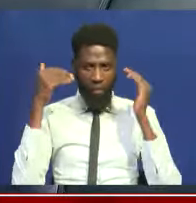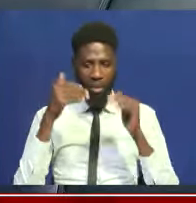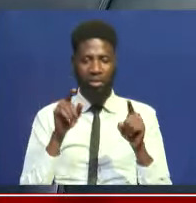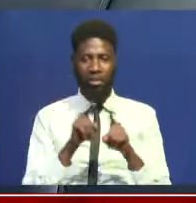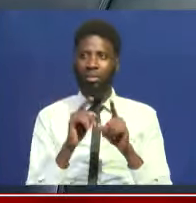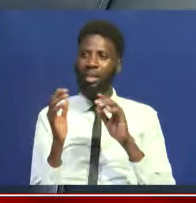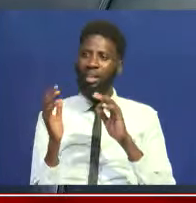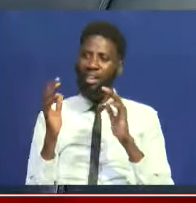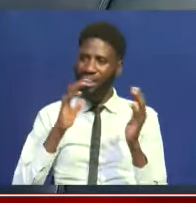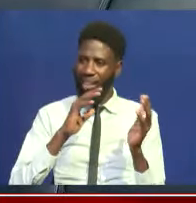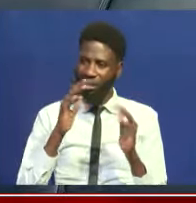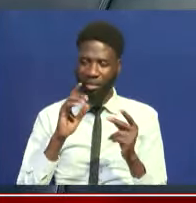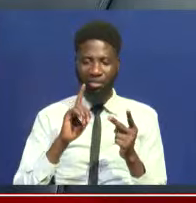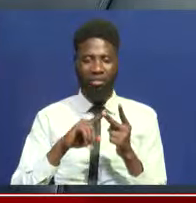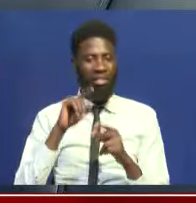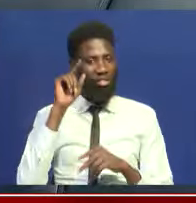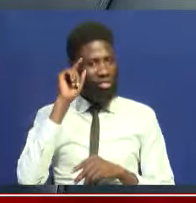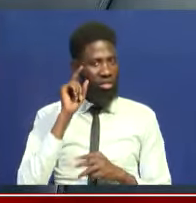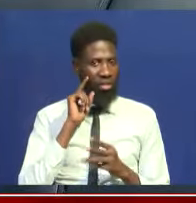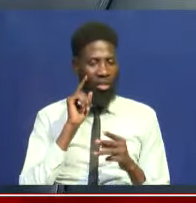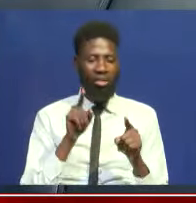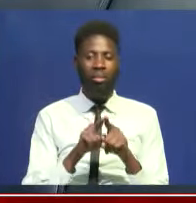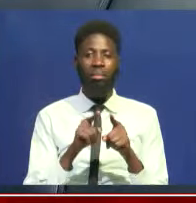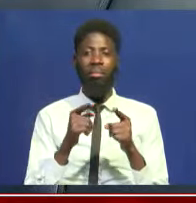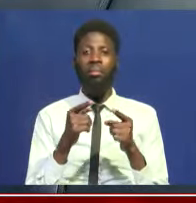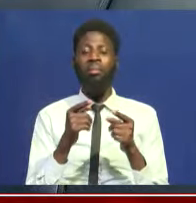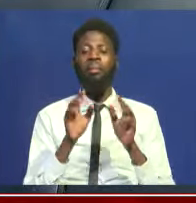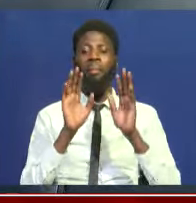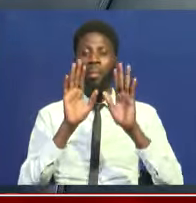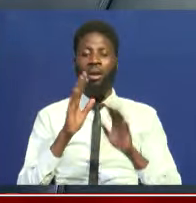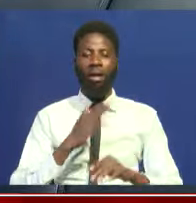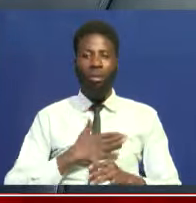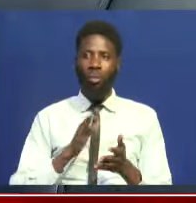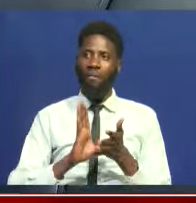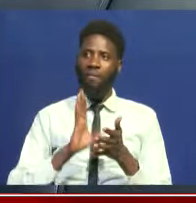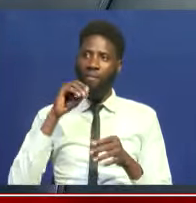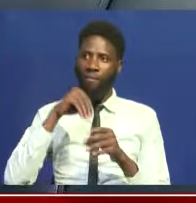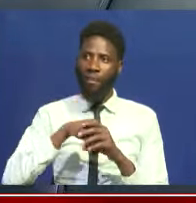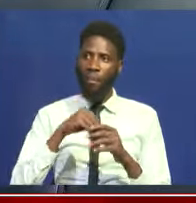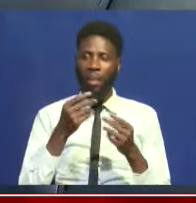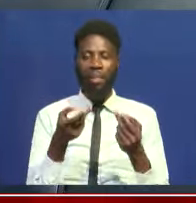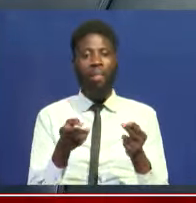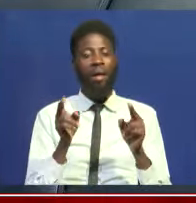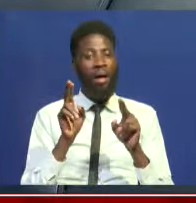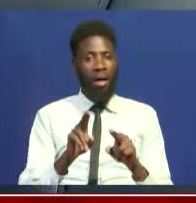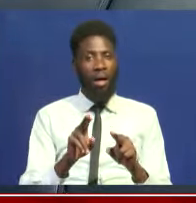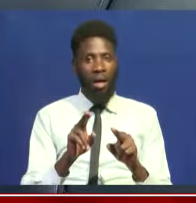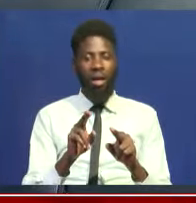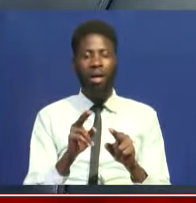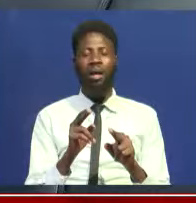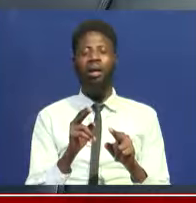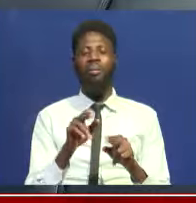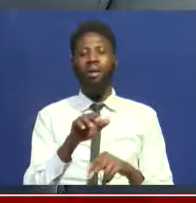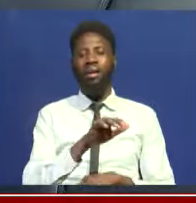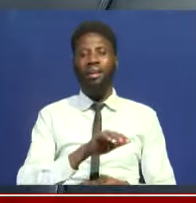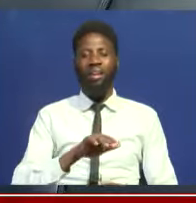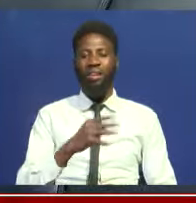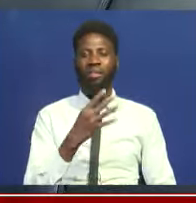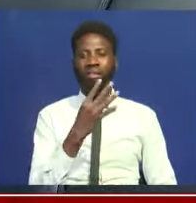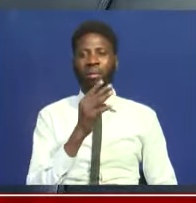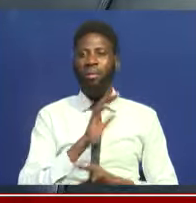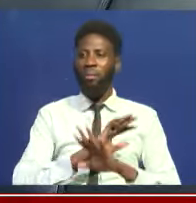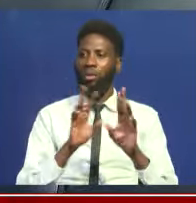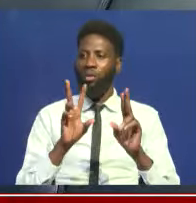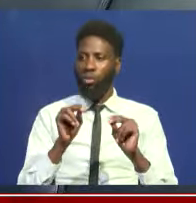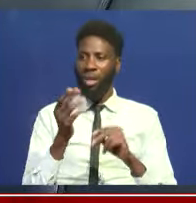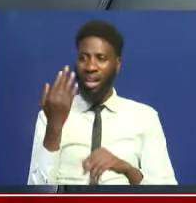also gender. Also, it's very important for us that our investments don't just happen in the four largest markets. That last year, in